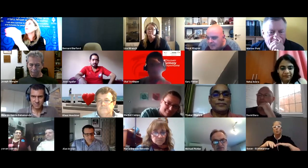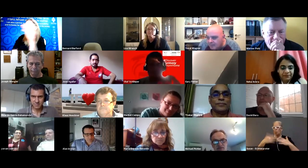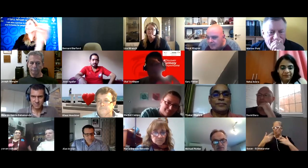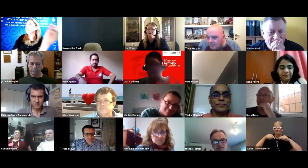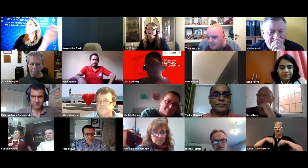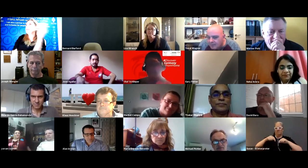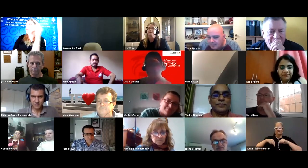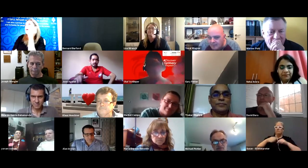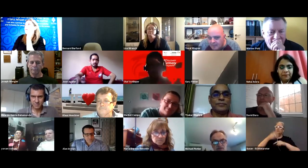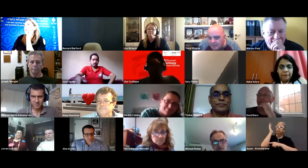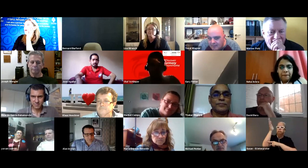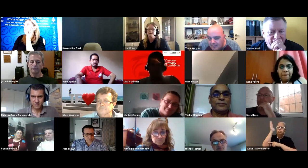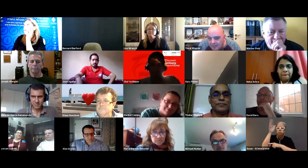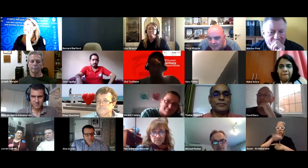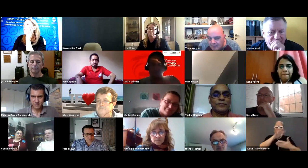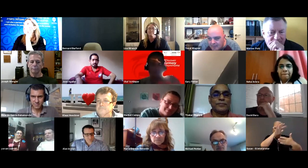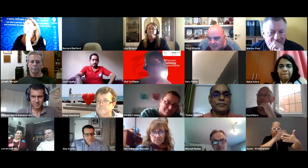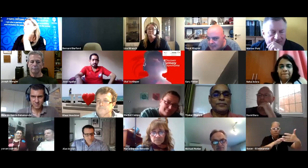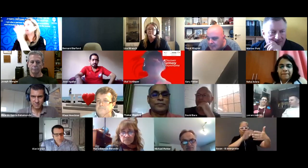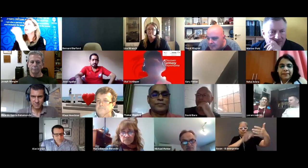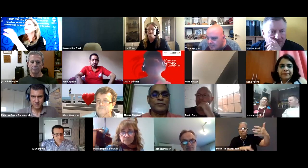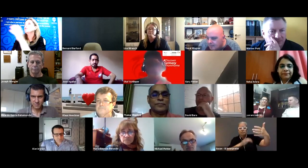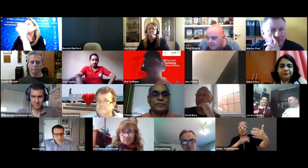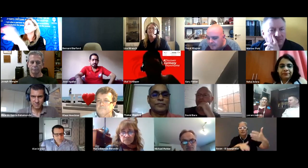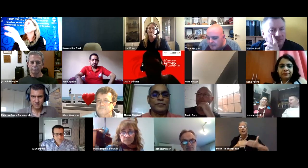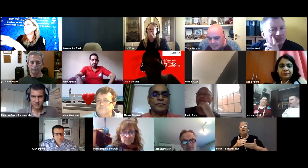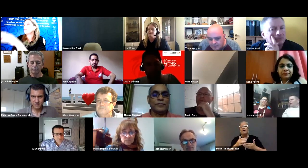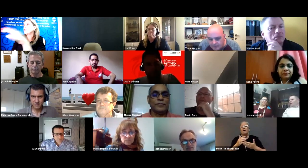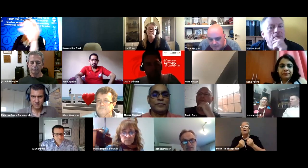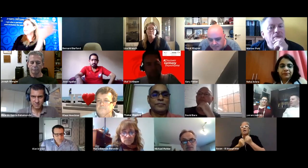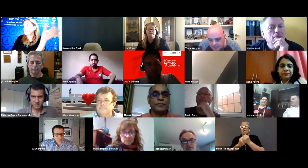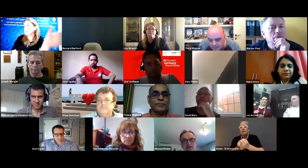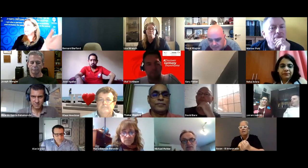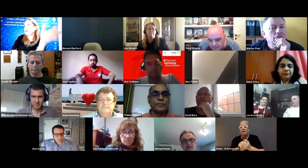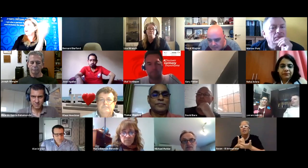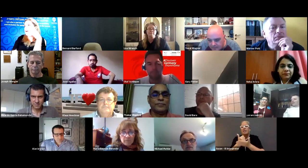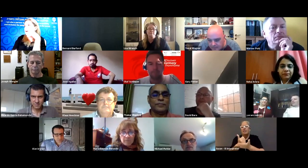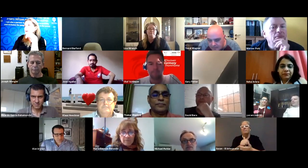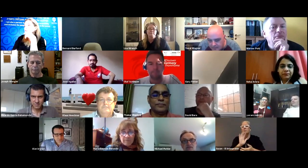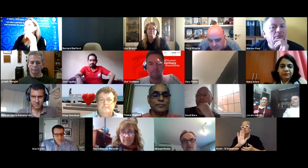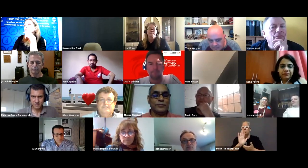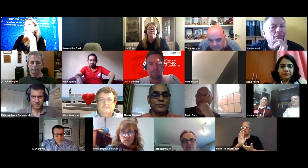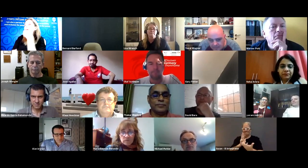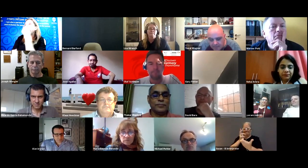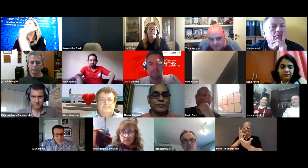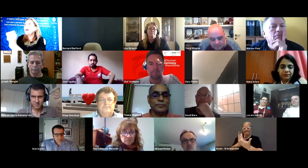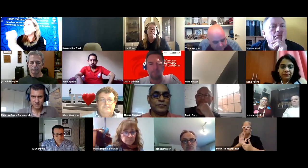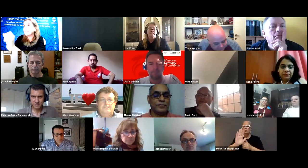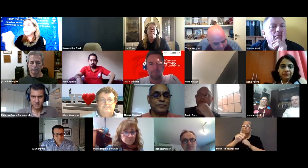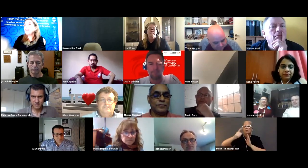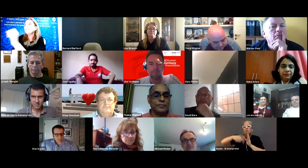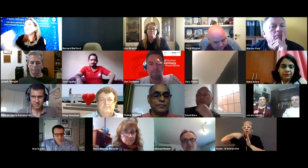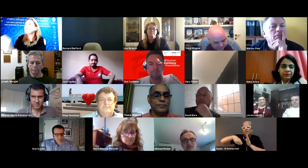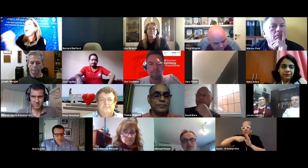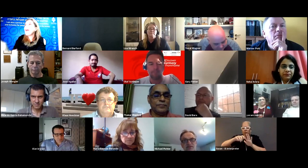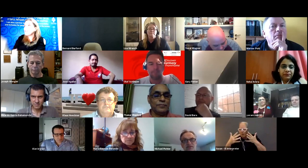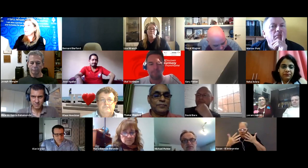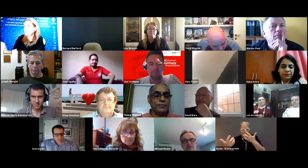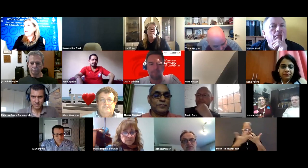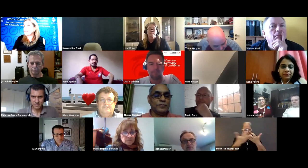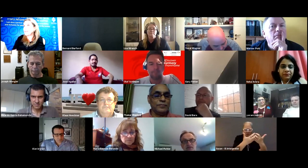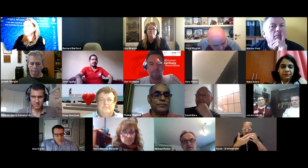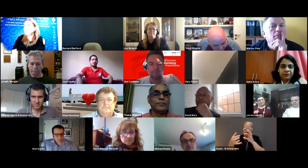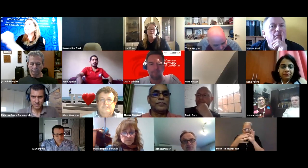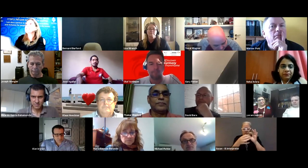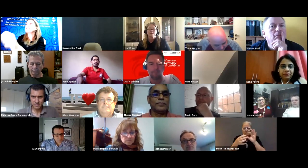that way you can really make a good fit to what your project is good for. But if you have a